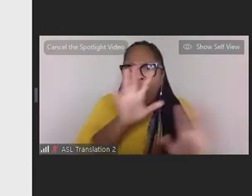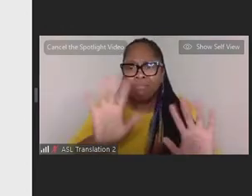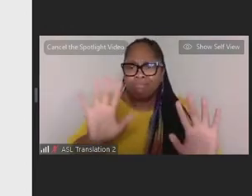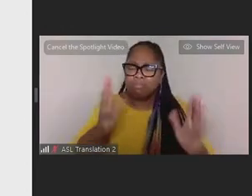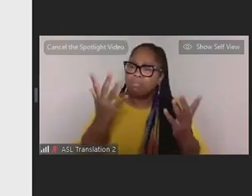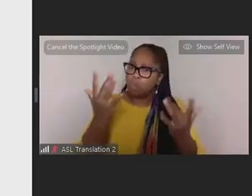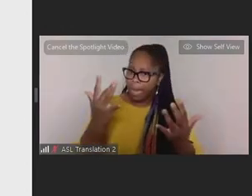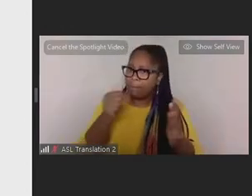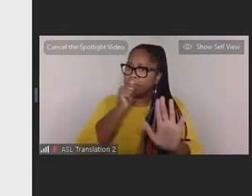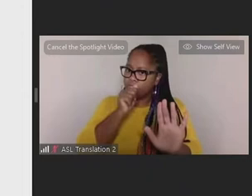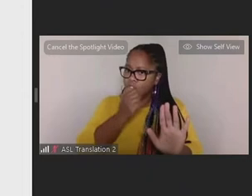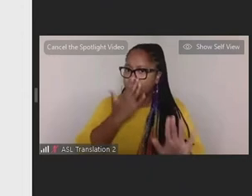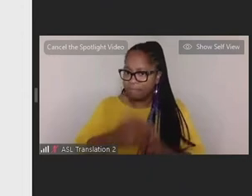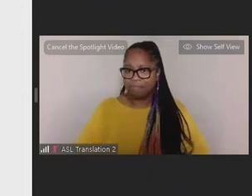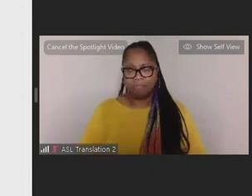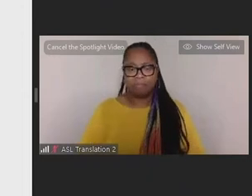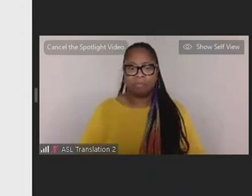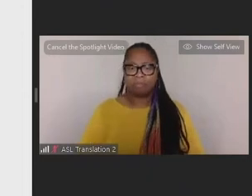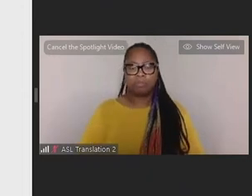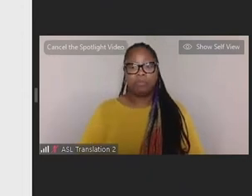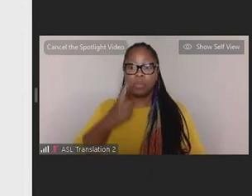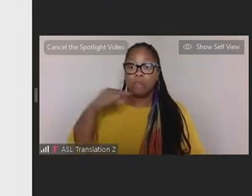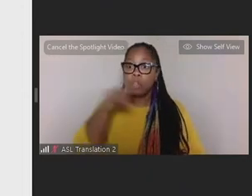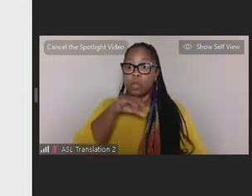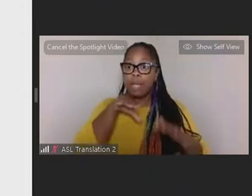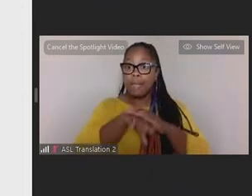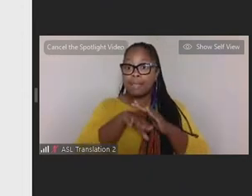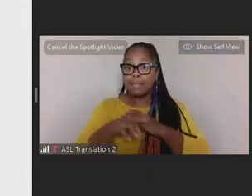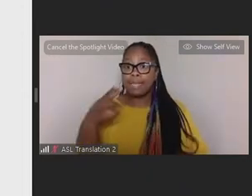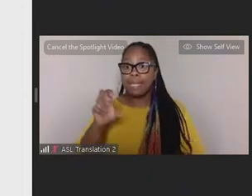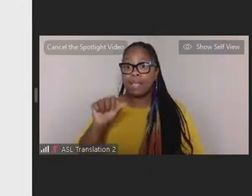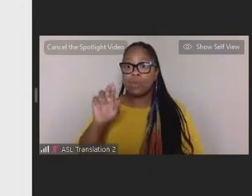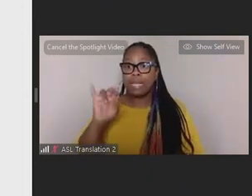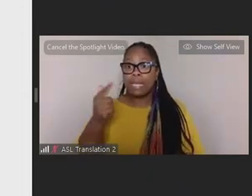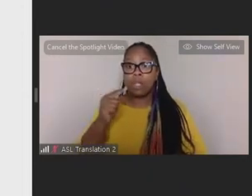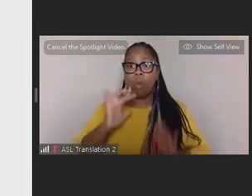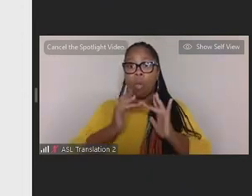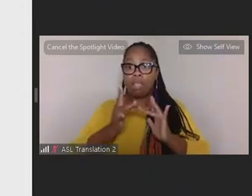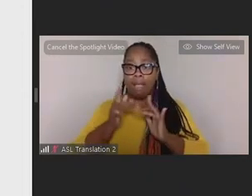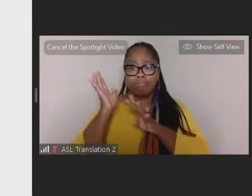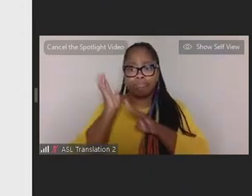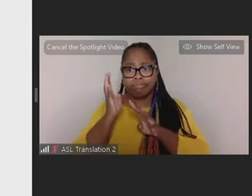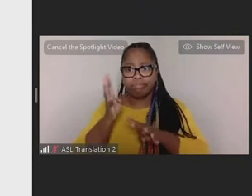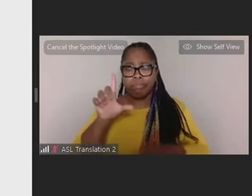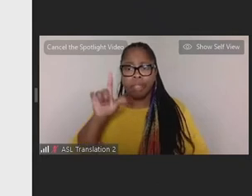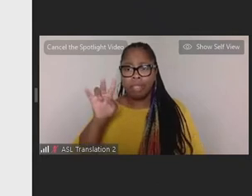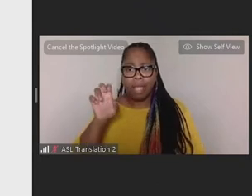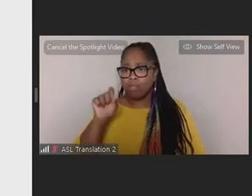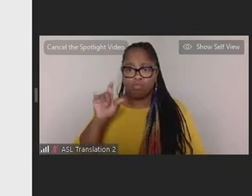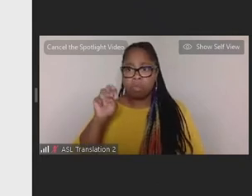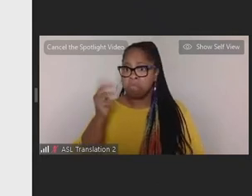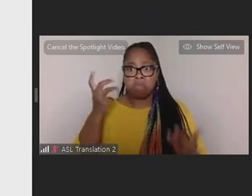patience. For those accessing the hearing through the online live stream, who have not registered to speak,